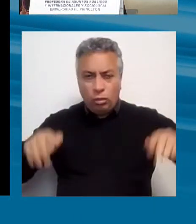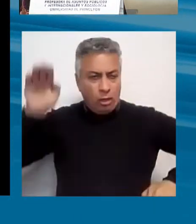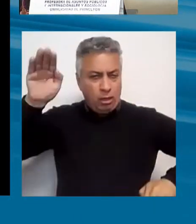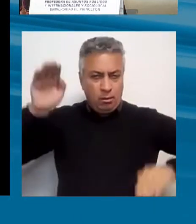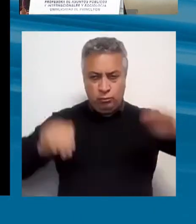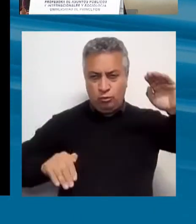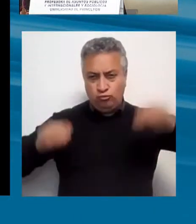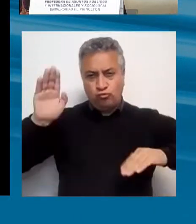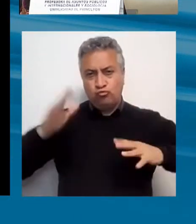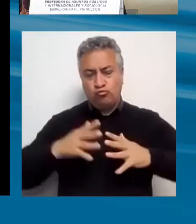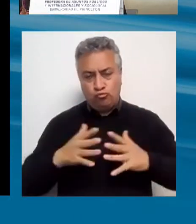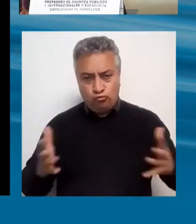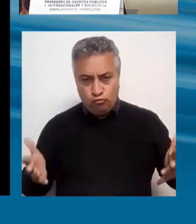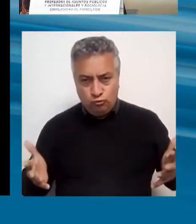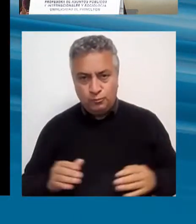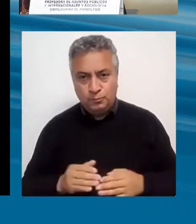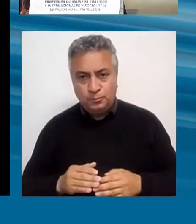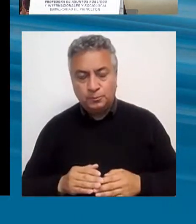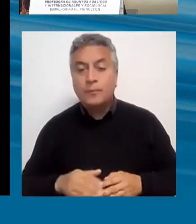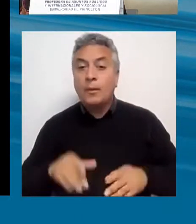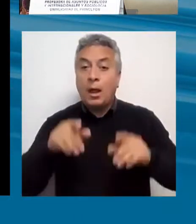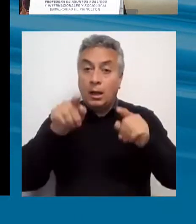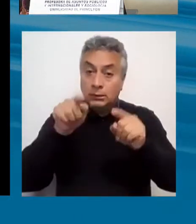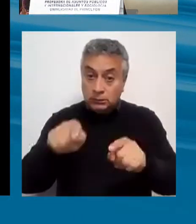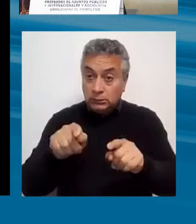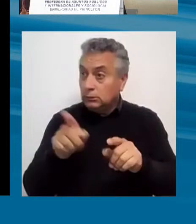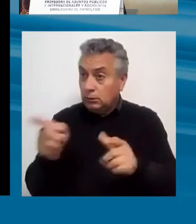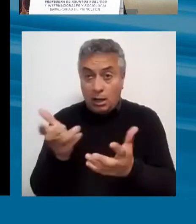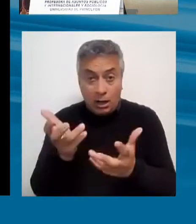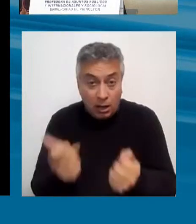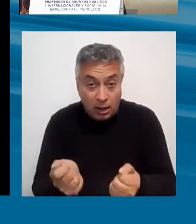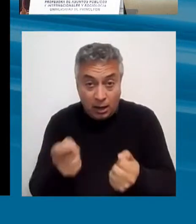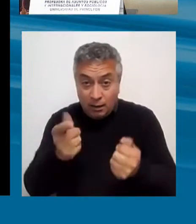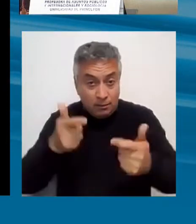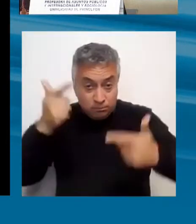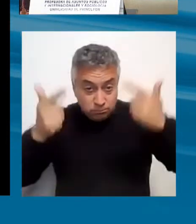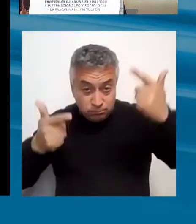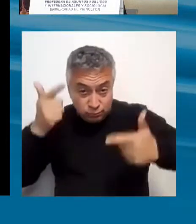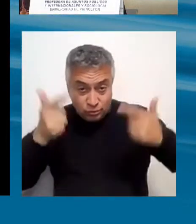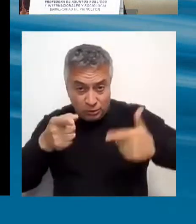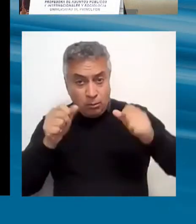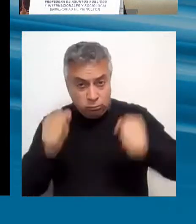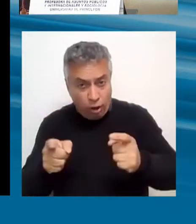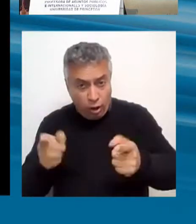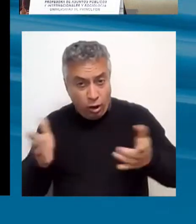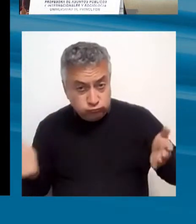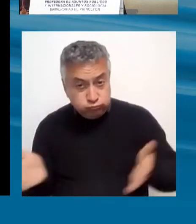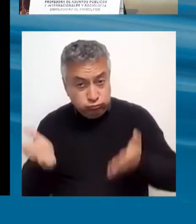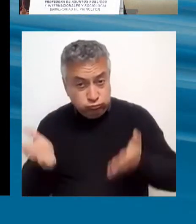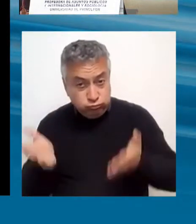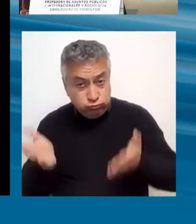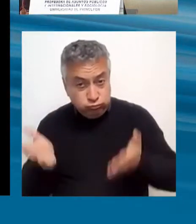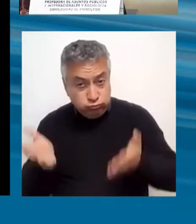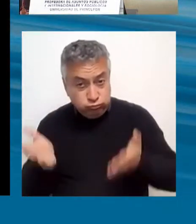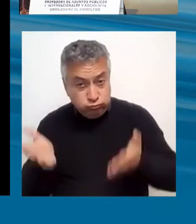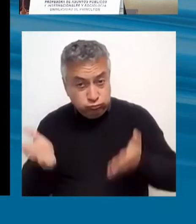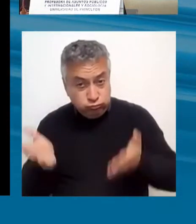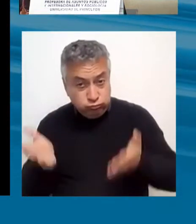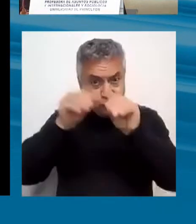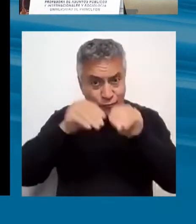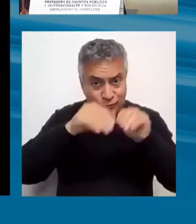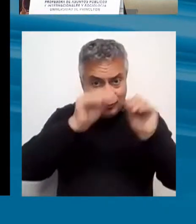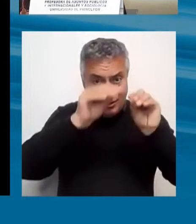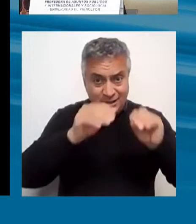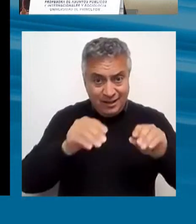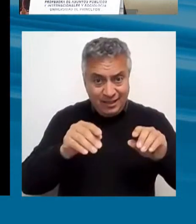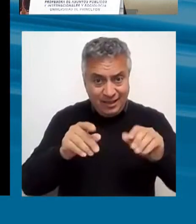unequal context. Is there any policy that can promote mobility in